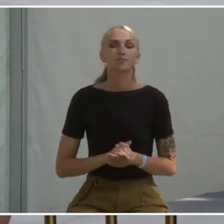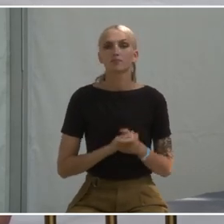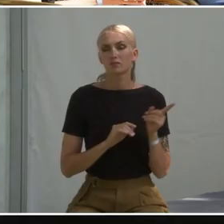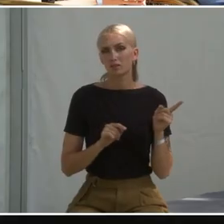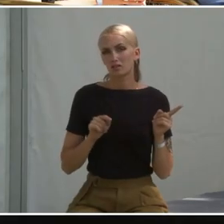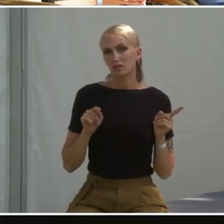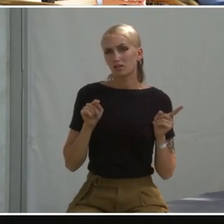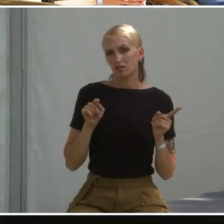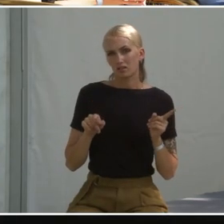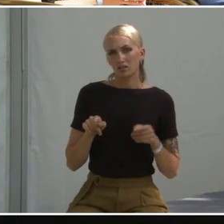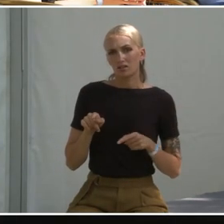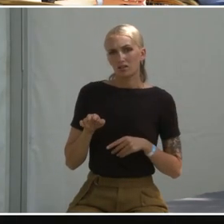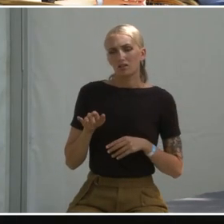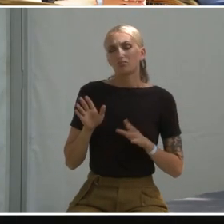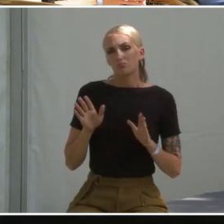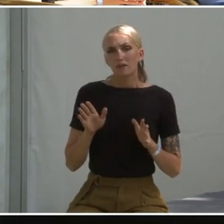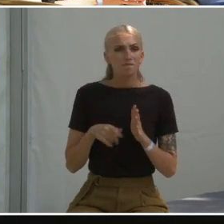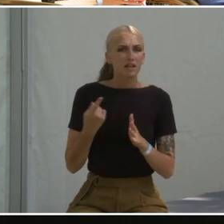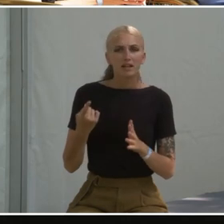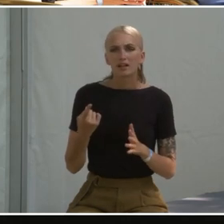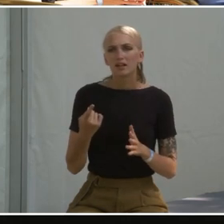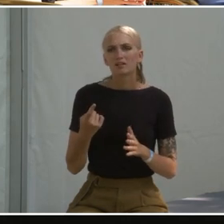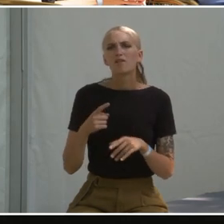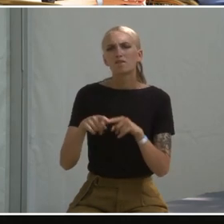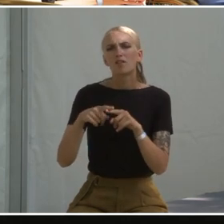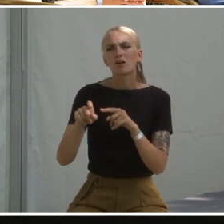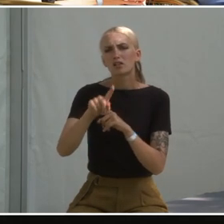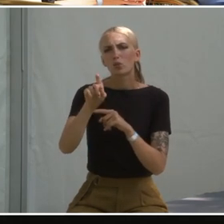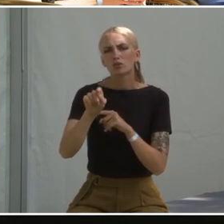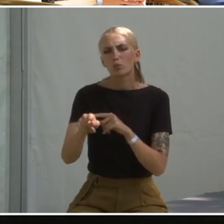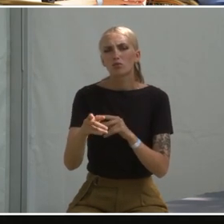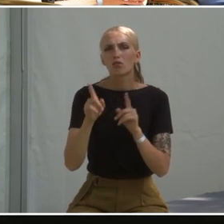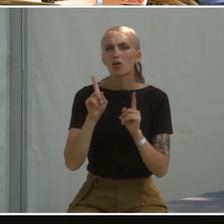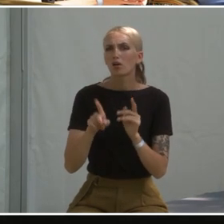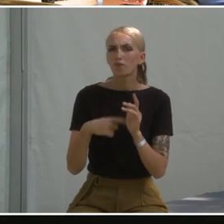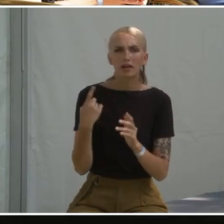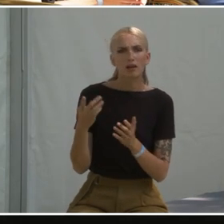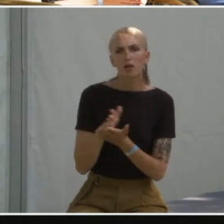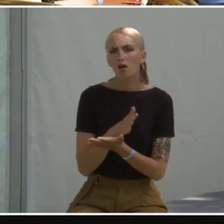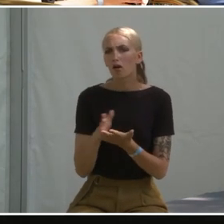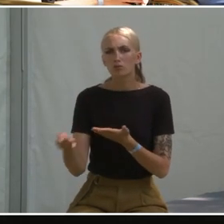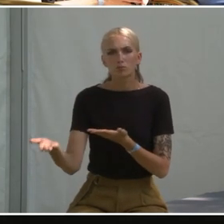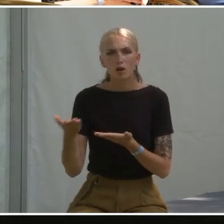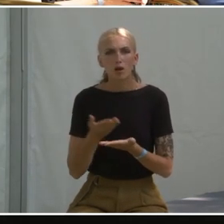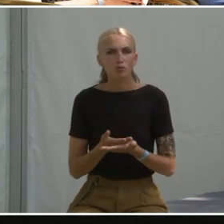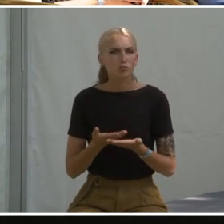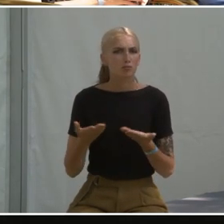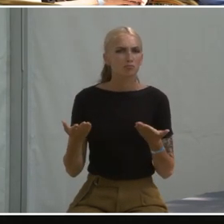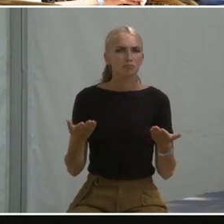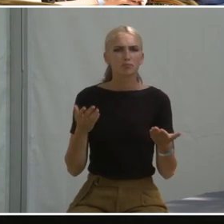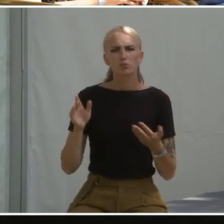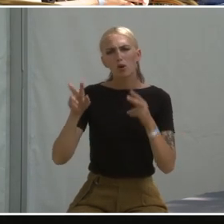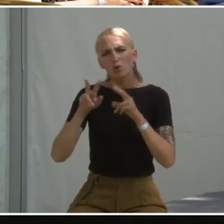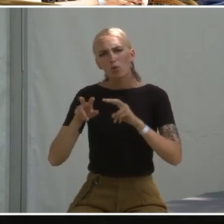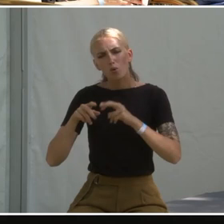Art on that. Are there any other solutions? We will take a question before we round off. Are there any other solutions that you would, from all your research and all